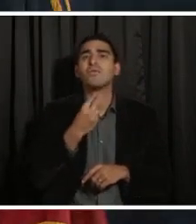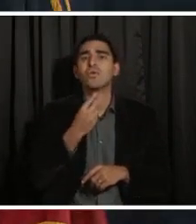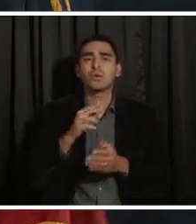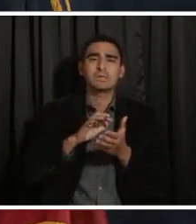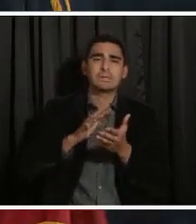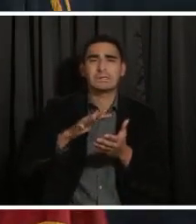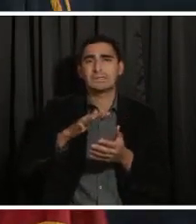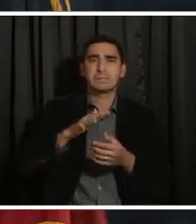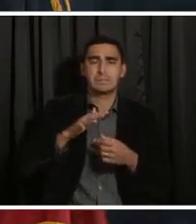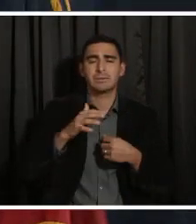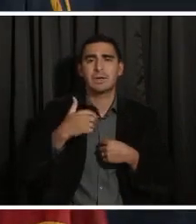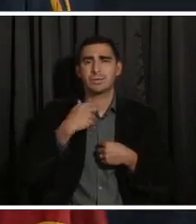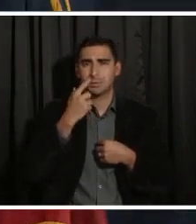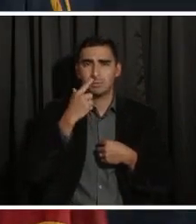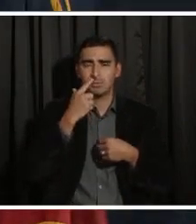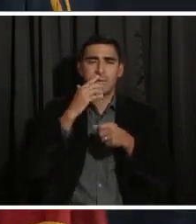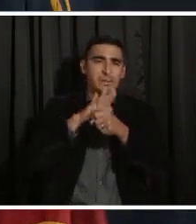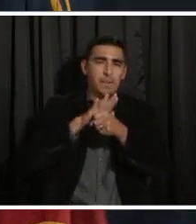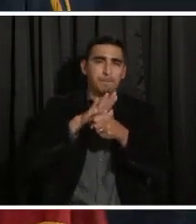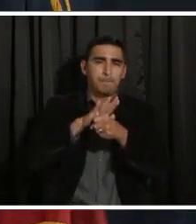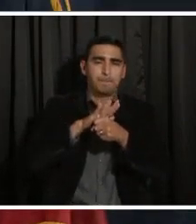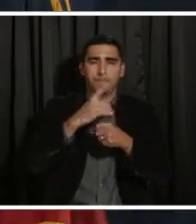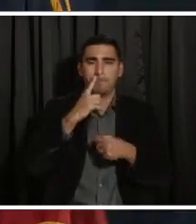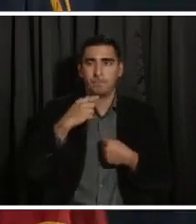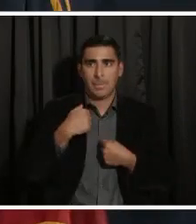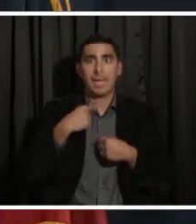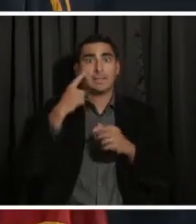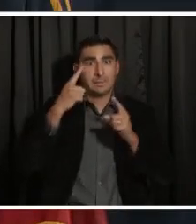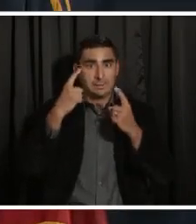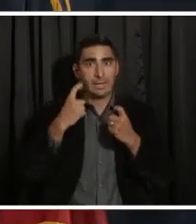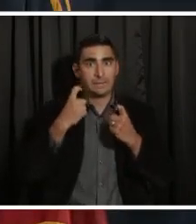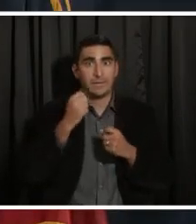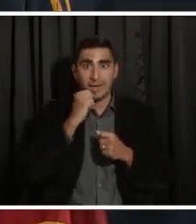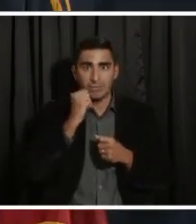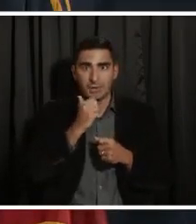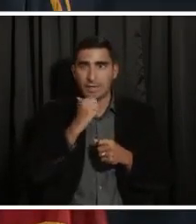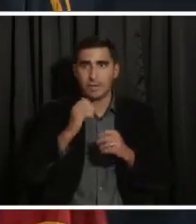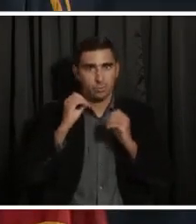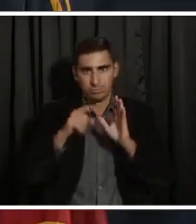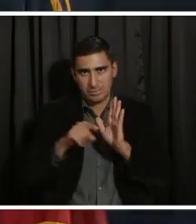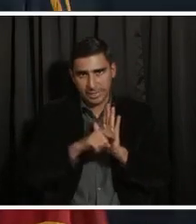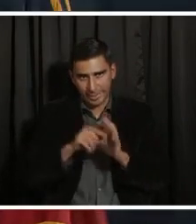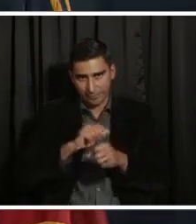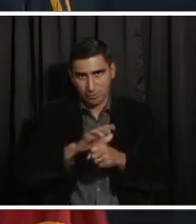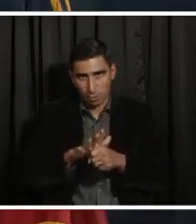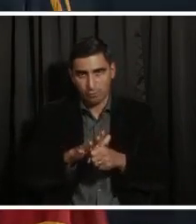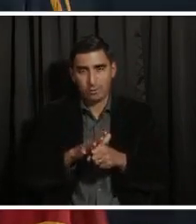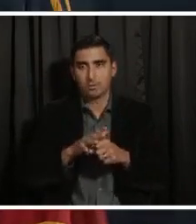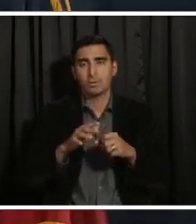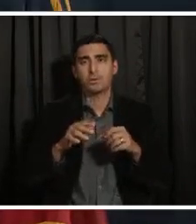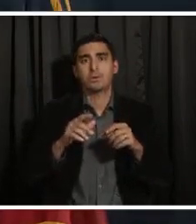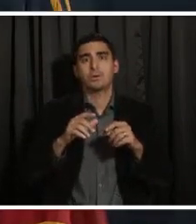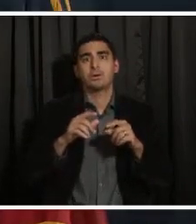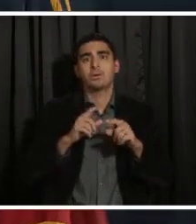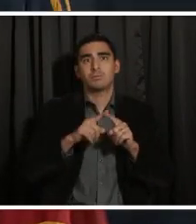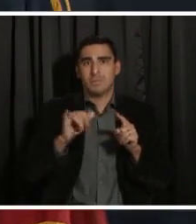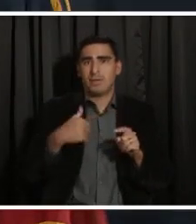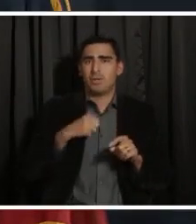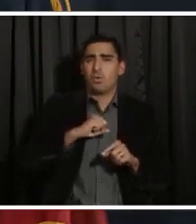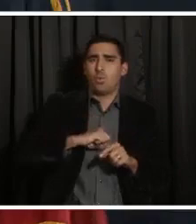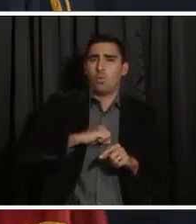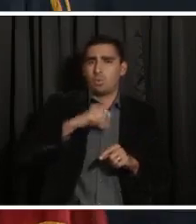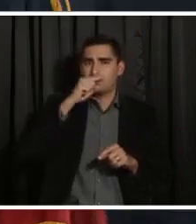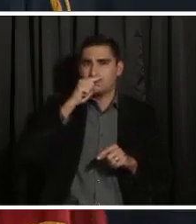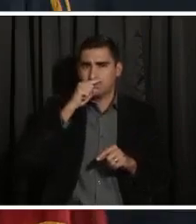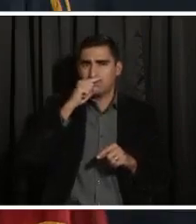little stuffed up. I was tested every day, didn't have COVID, so I didn't have to take a day off from work. But it was really important